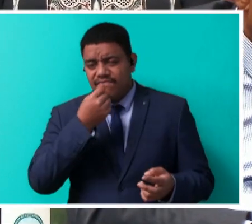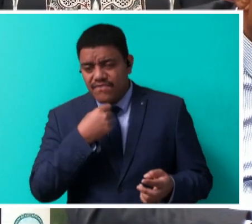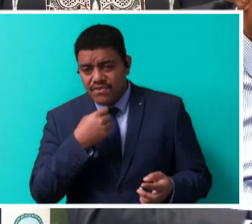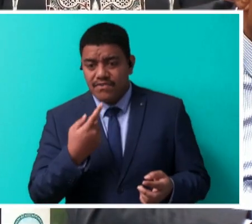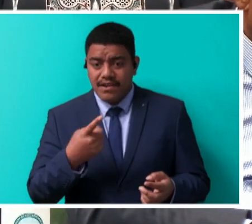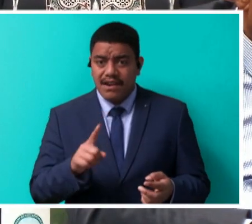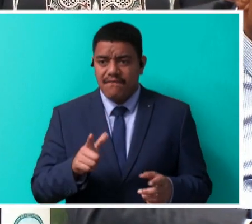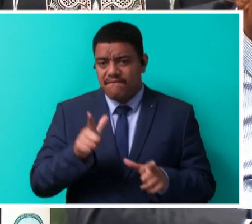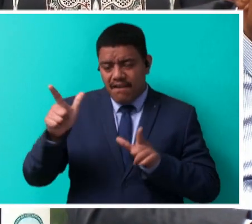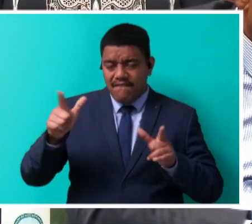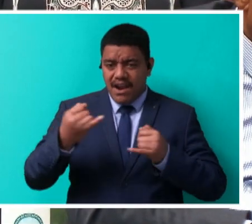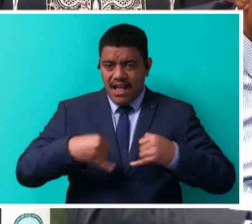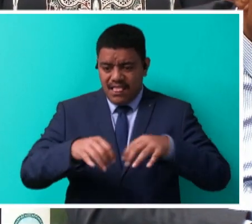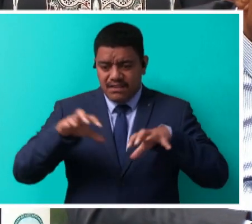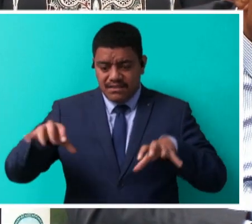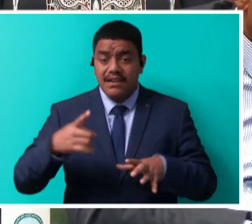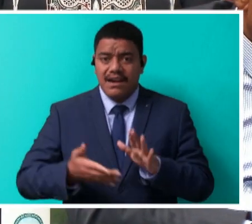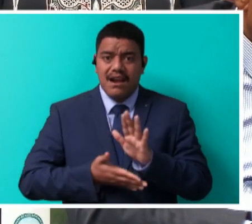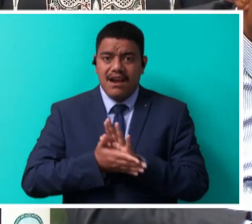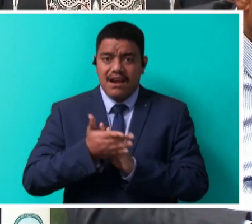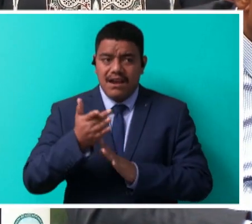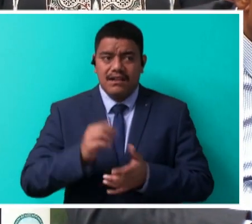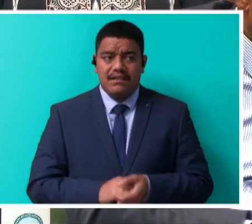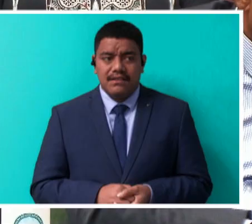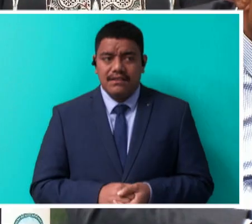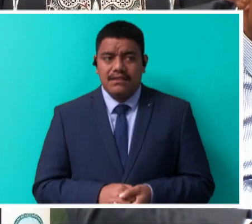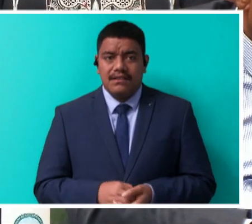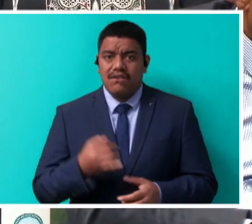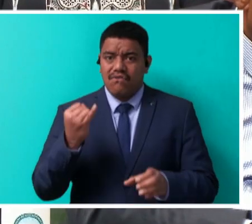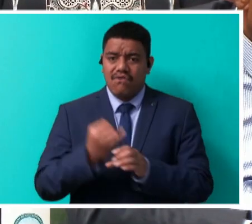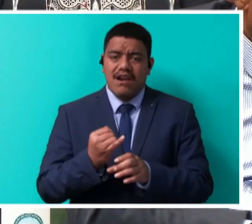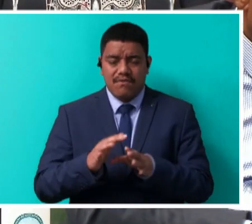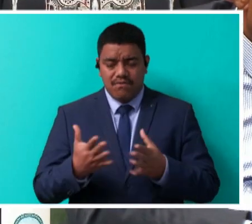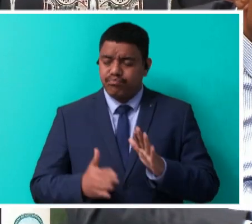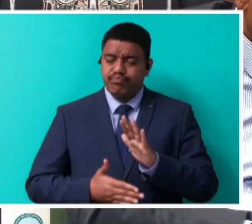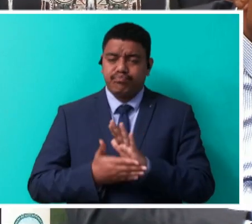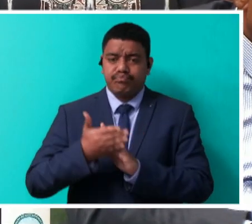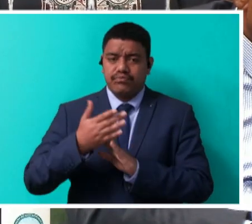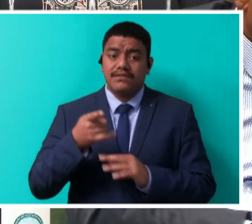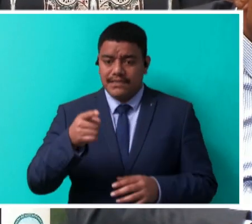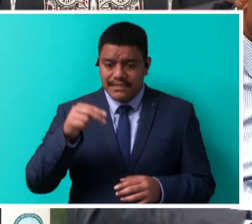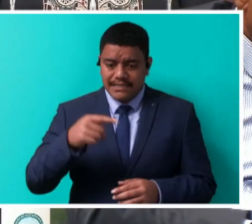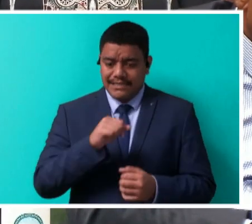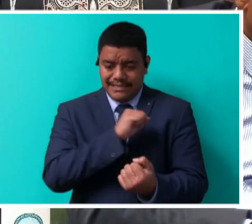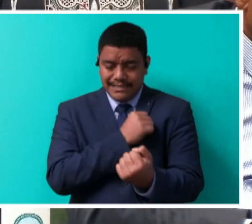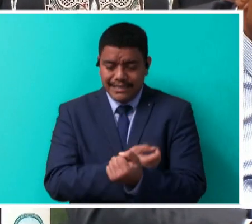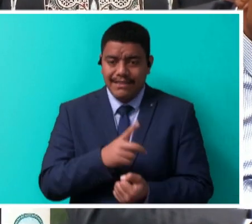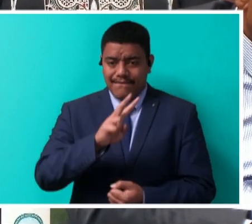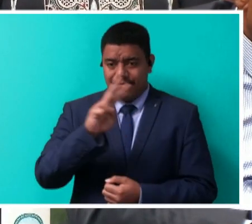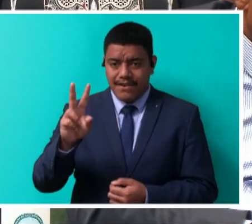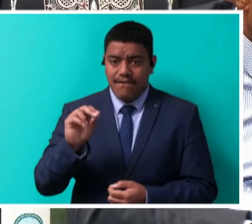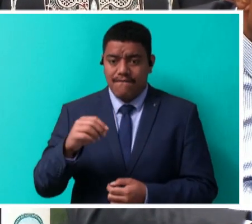geographic vulnerabilities, and the rise of transnational crime. It demonstrates the strength and value of